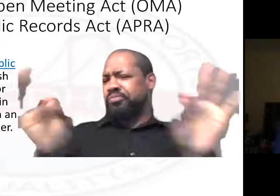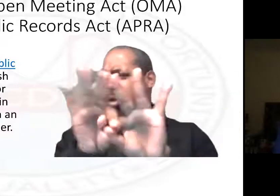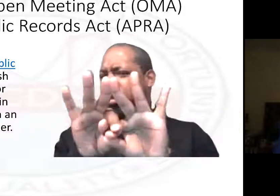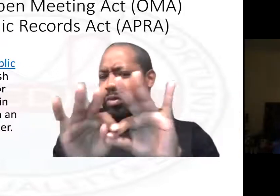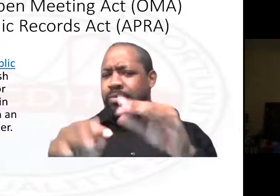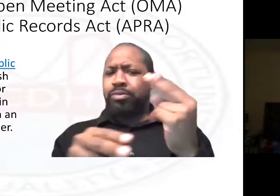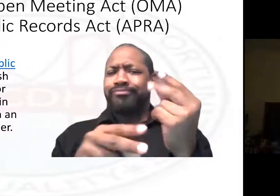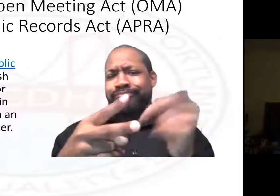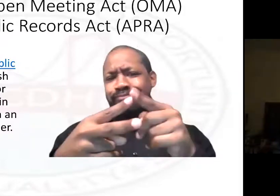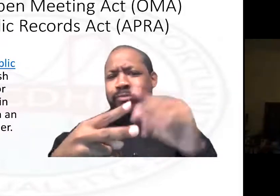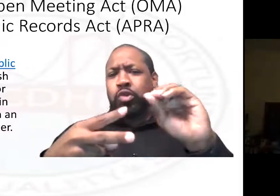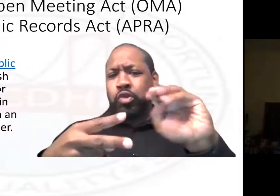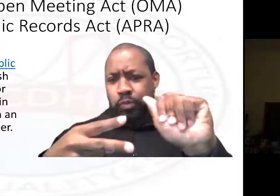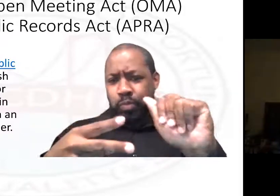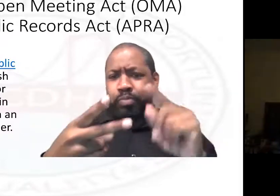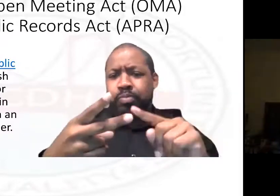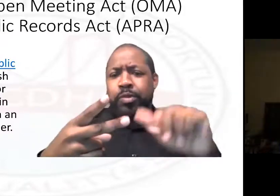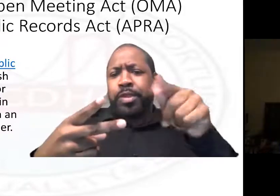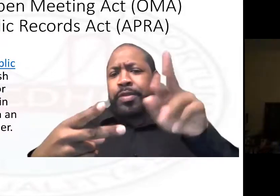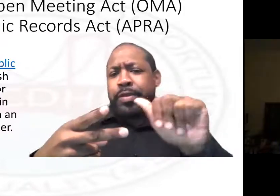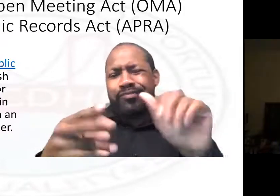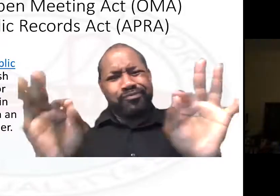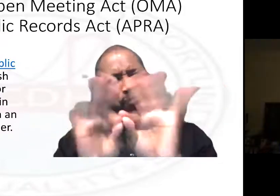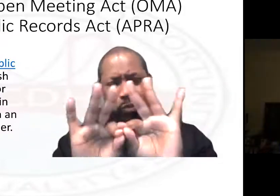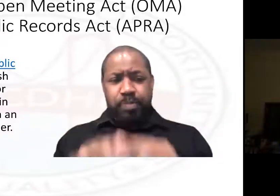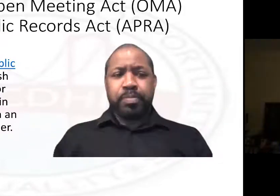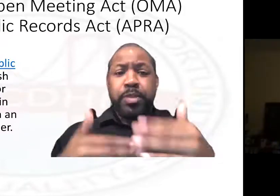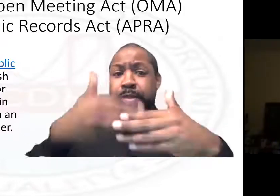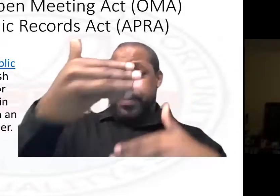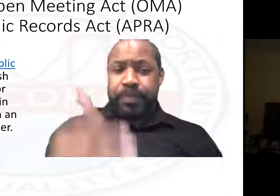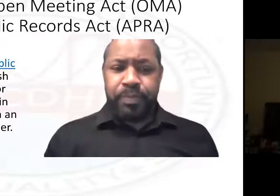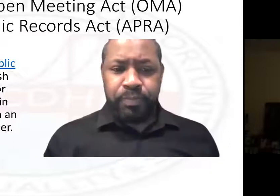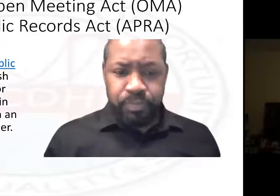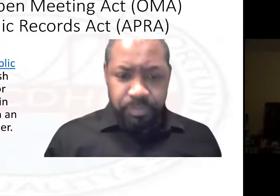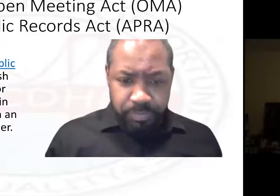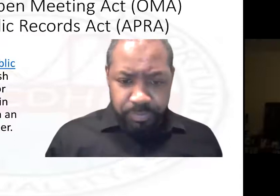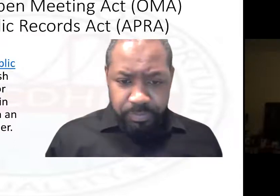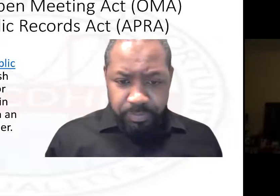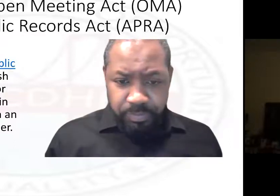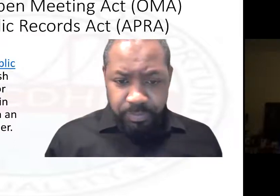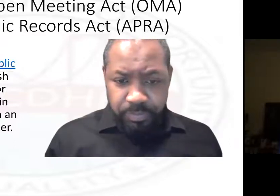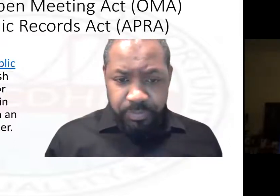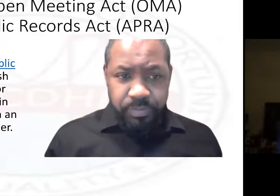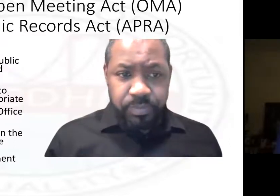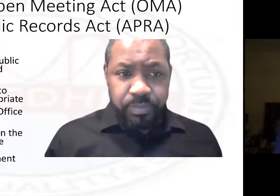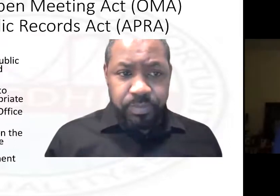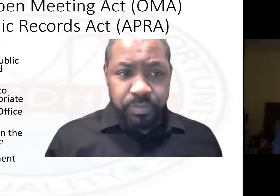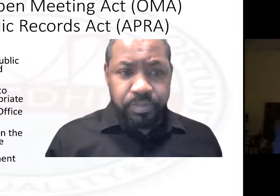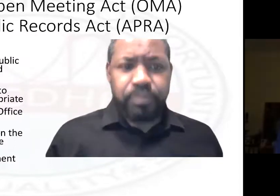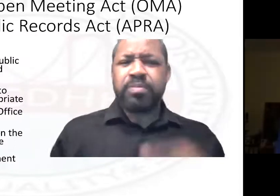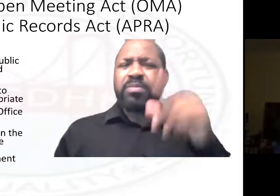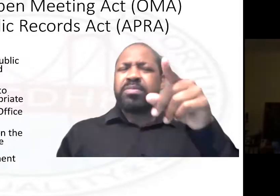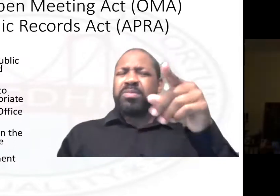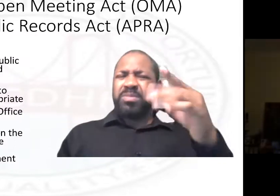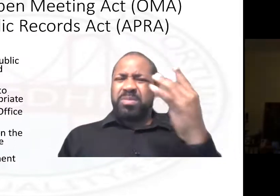So the information is able to flow both, from the consumers and the citizens to the